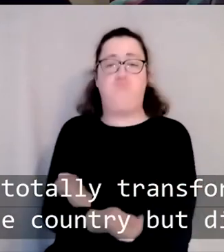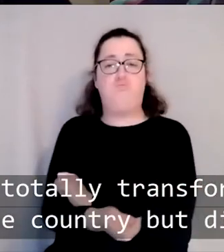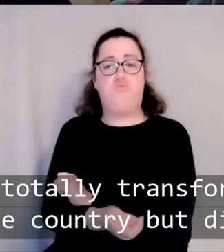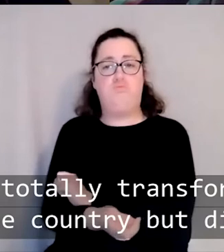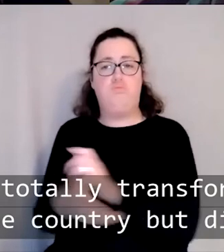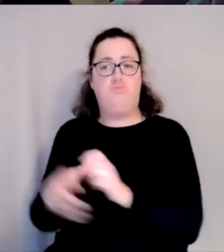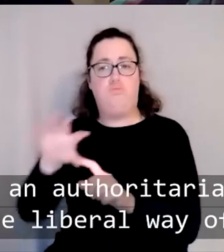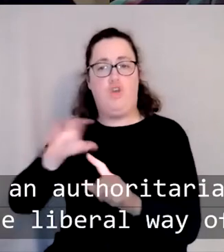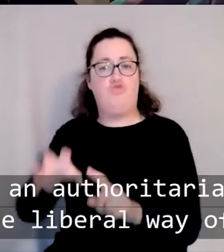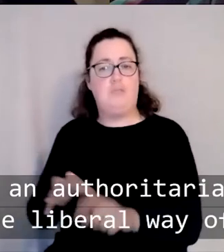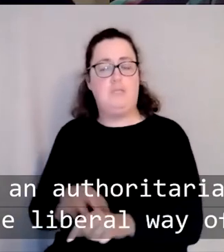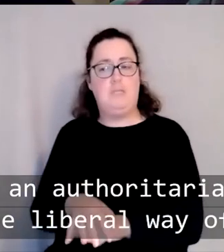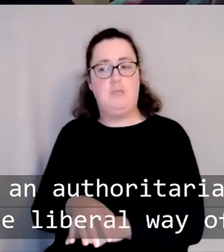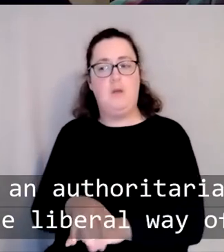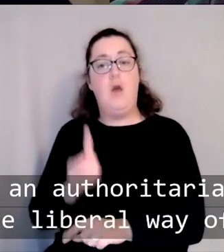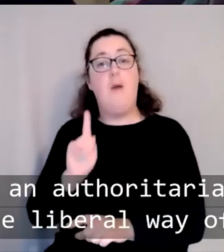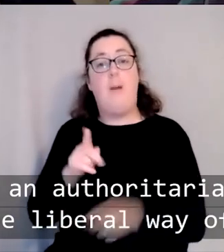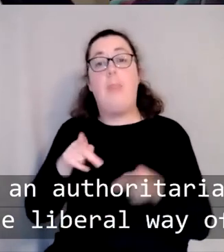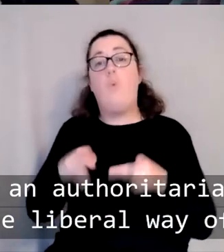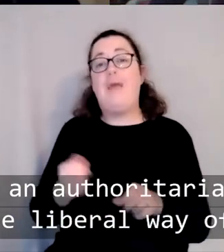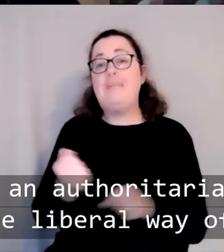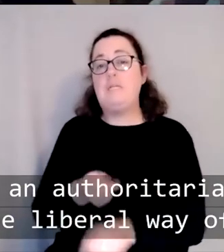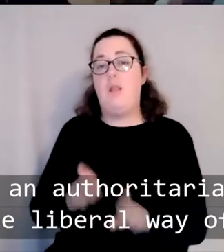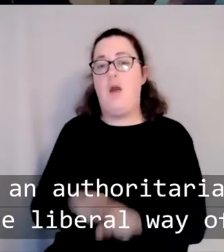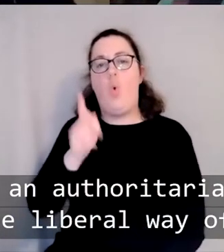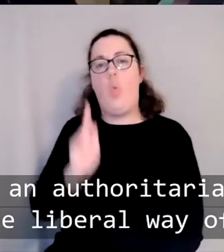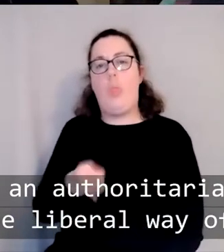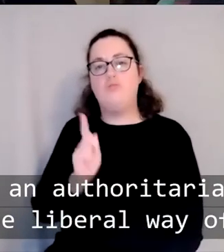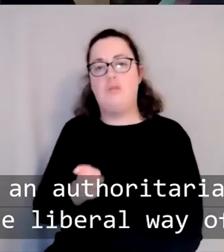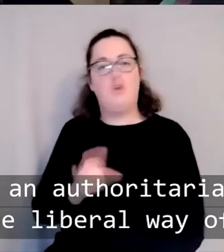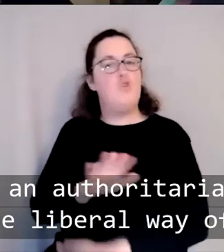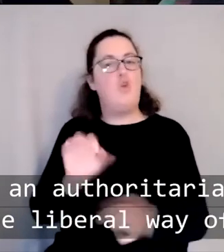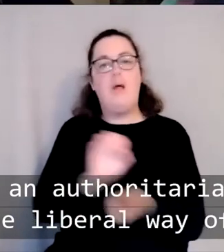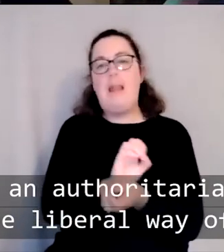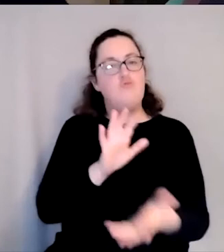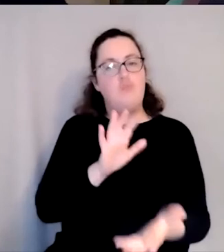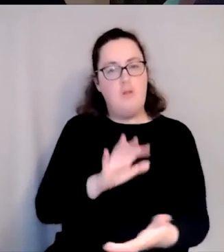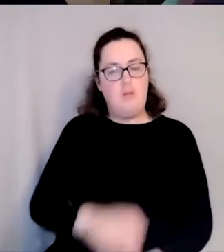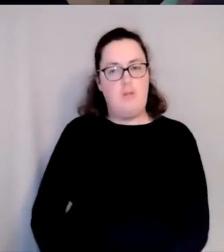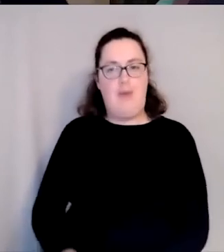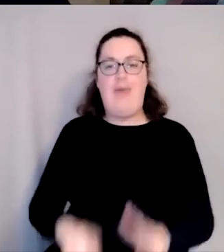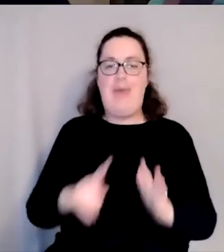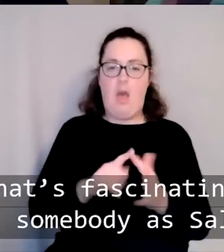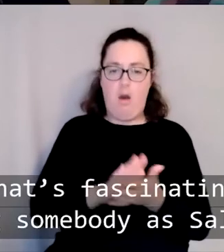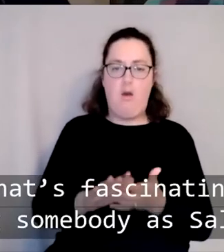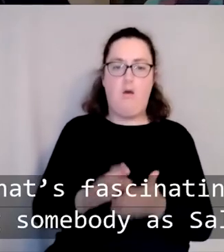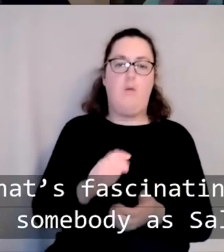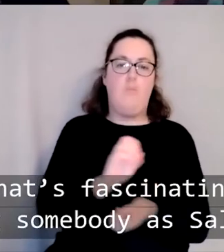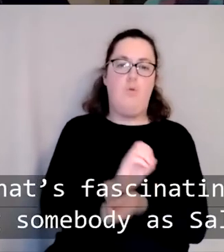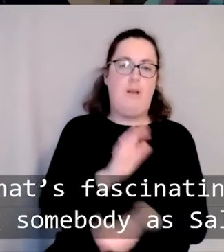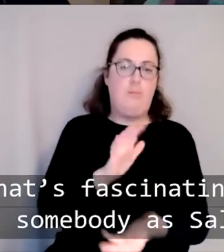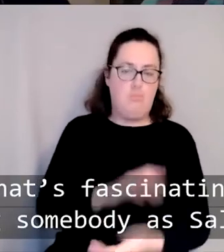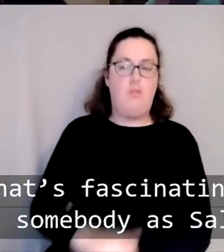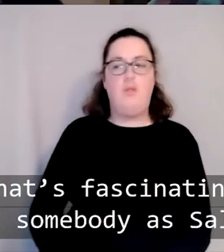country, but did it in an authoritarian way, unlike the liberal way of Earhart. That's fascinating.